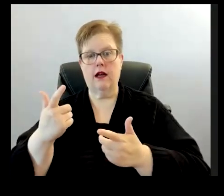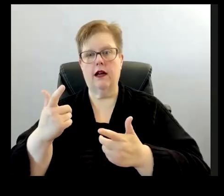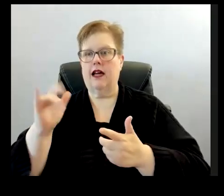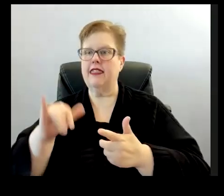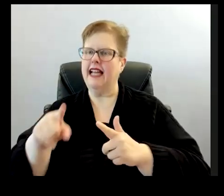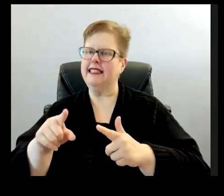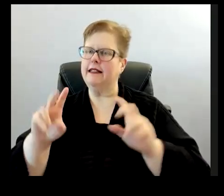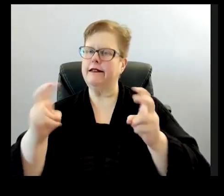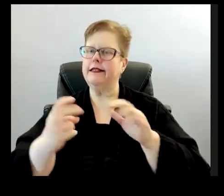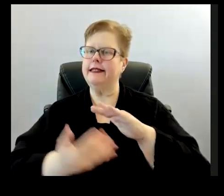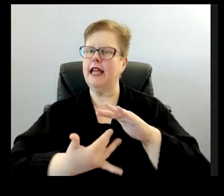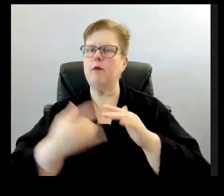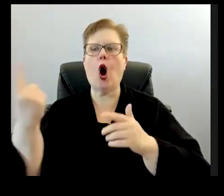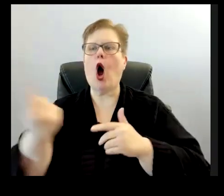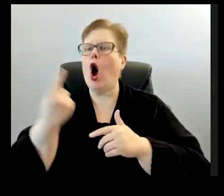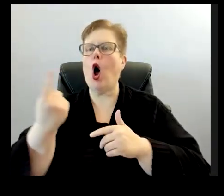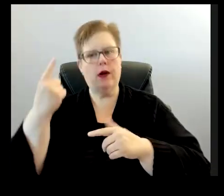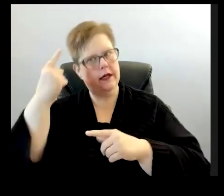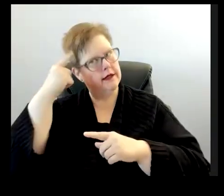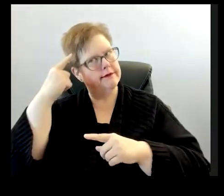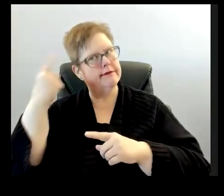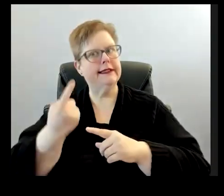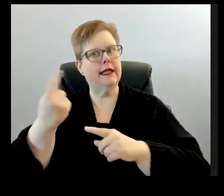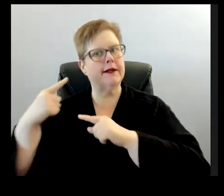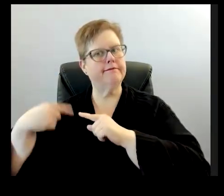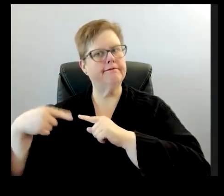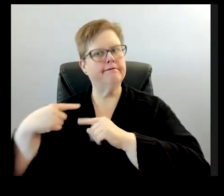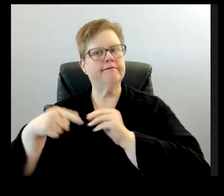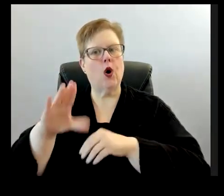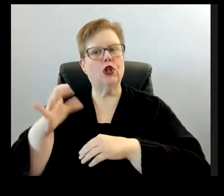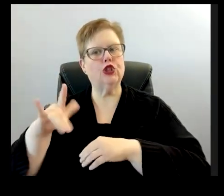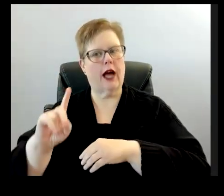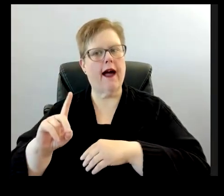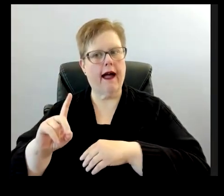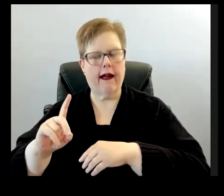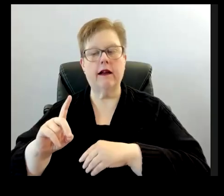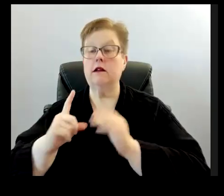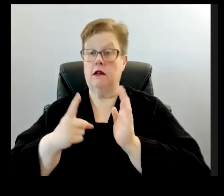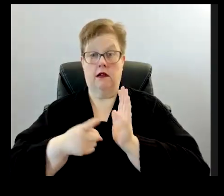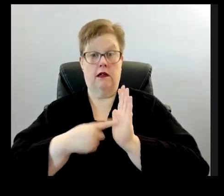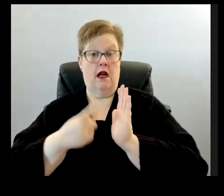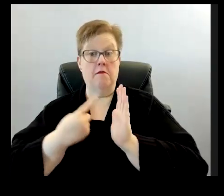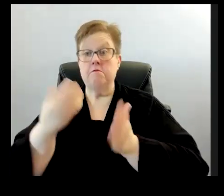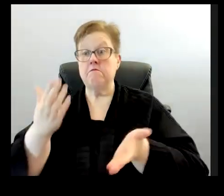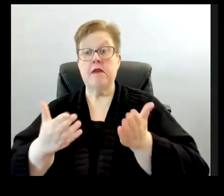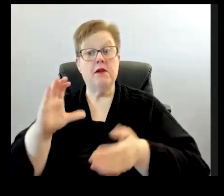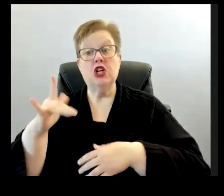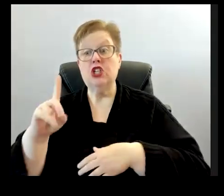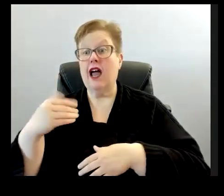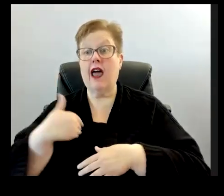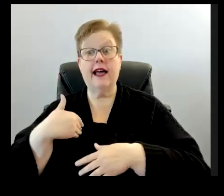at a simmer, right? You always have part of your brain on what's going on with your child. Sometimes maybe your child